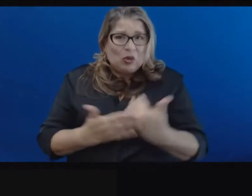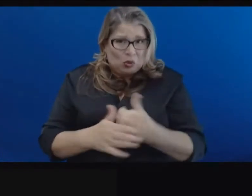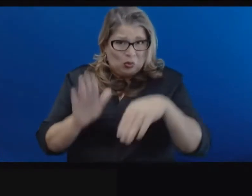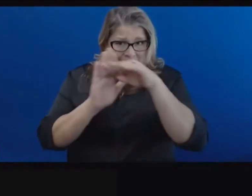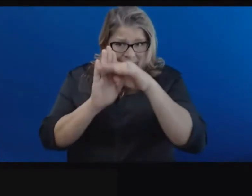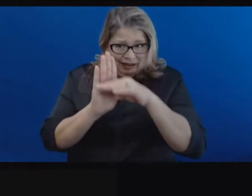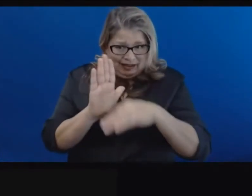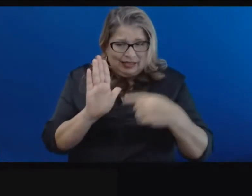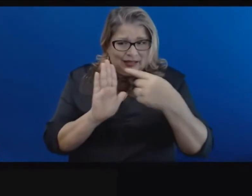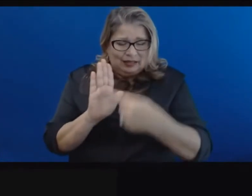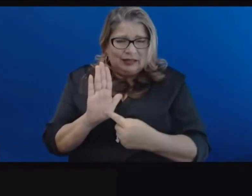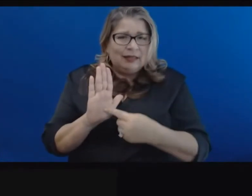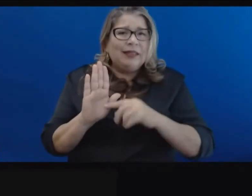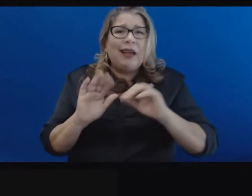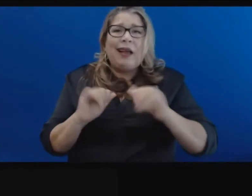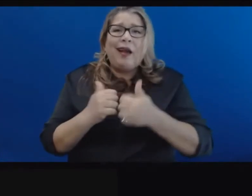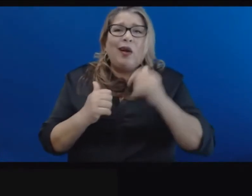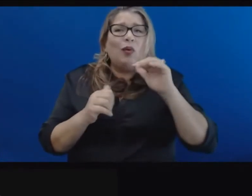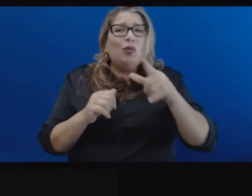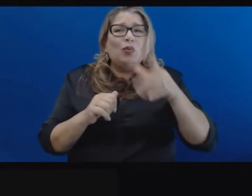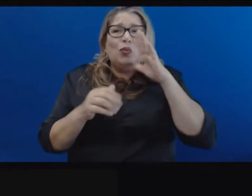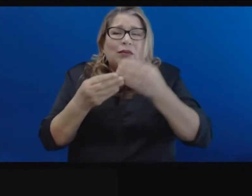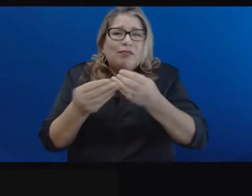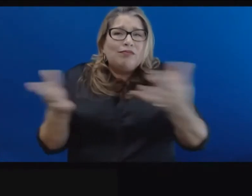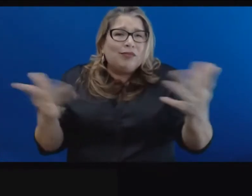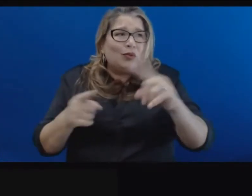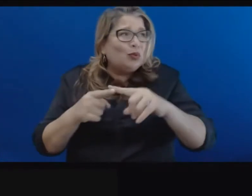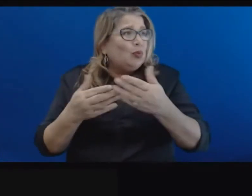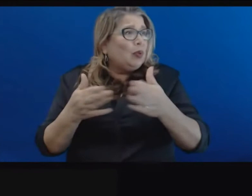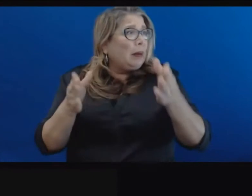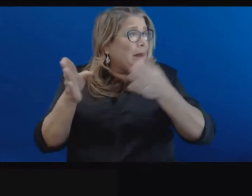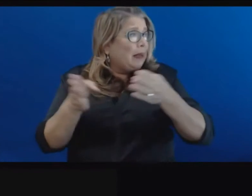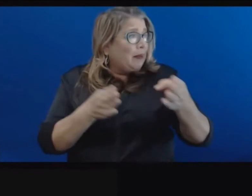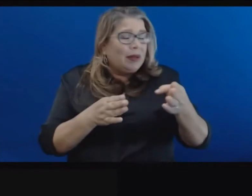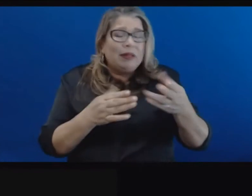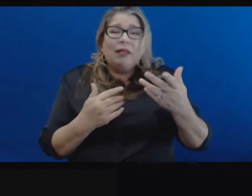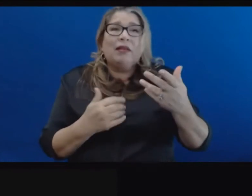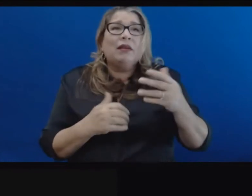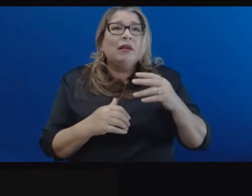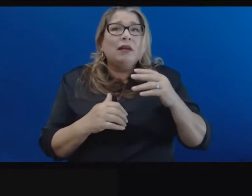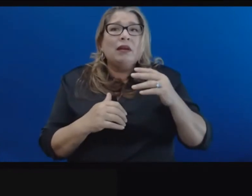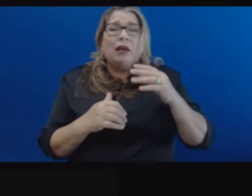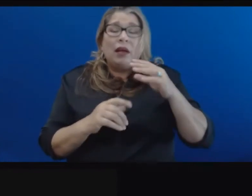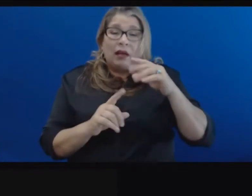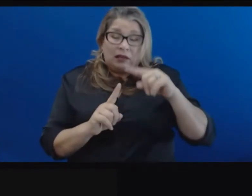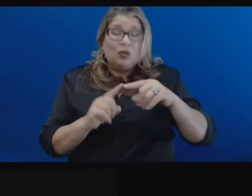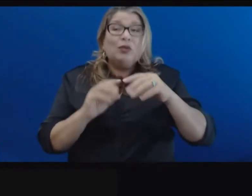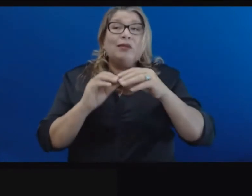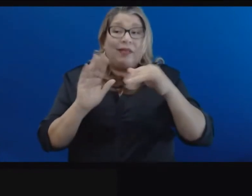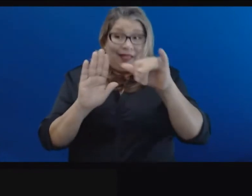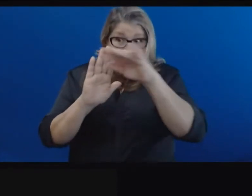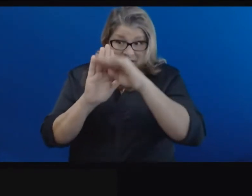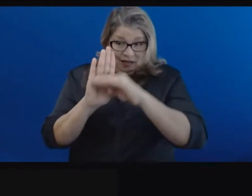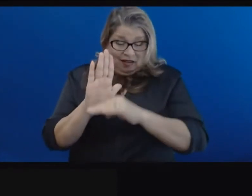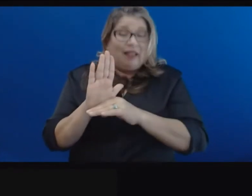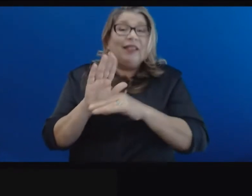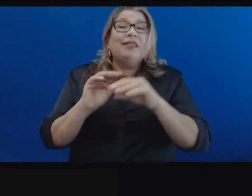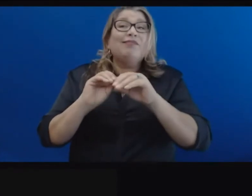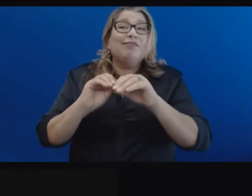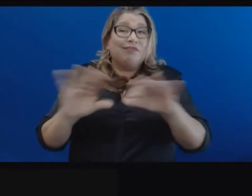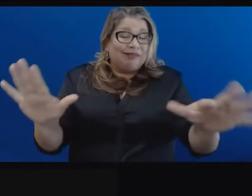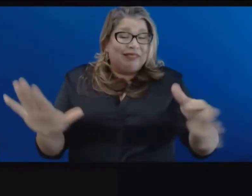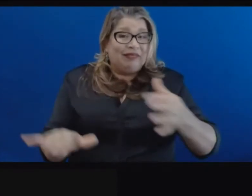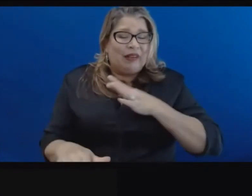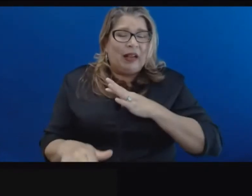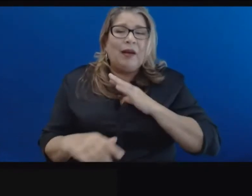long you would expect that to translate to when somebody would be receiving those vaccinations,